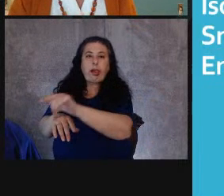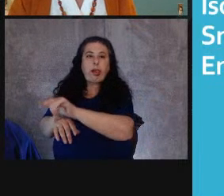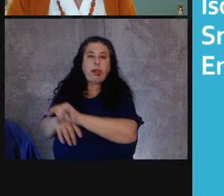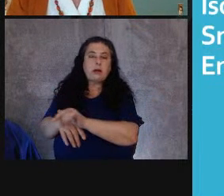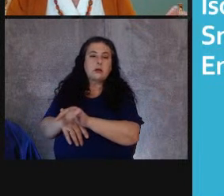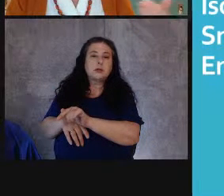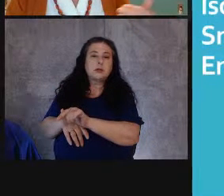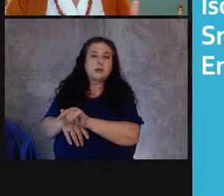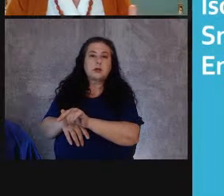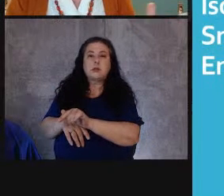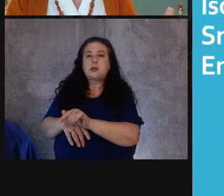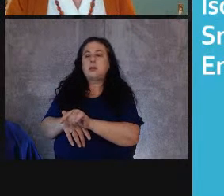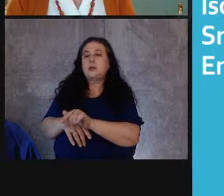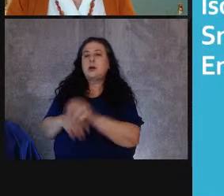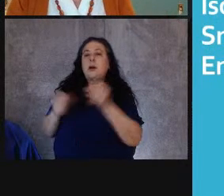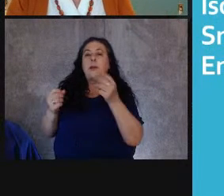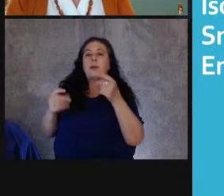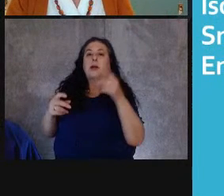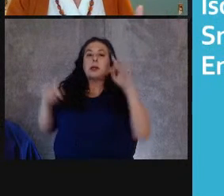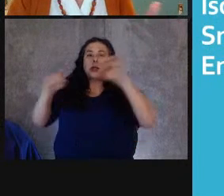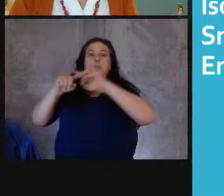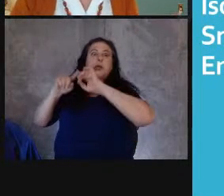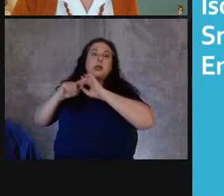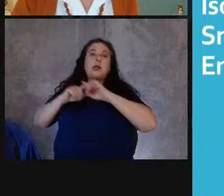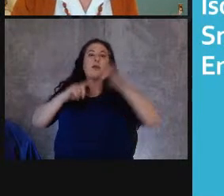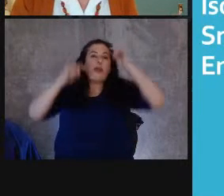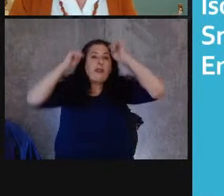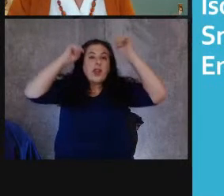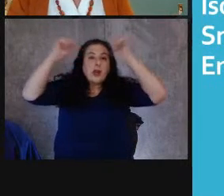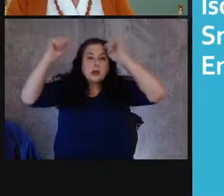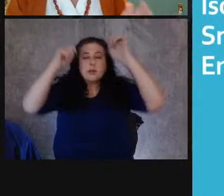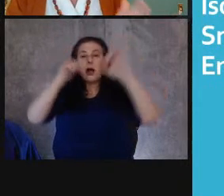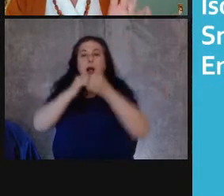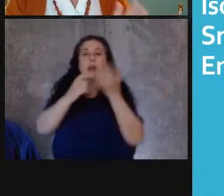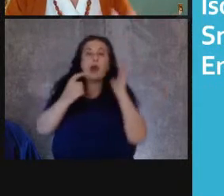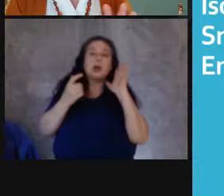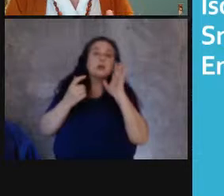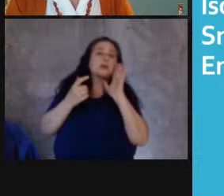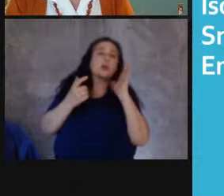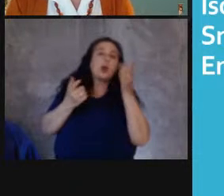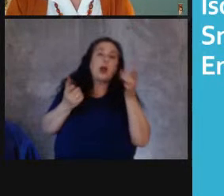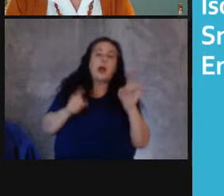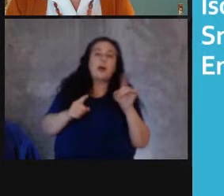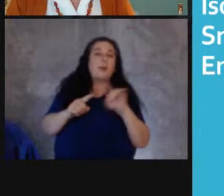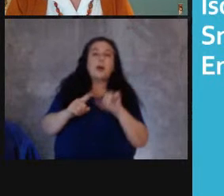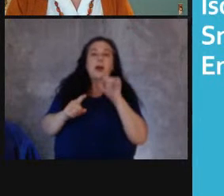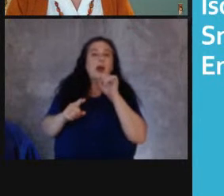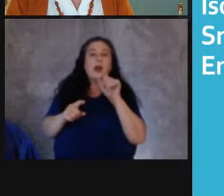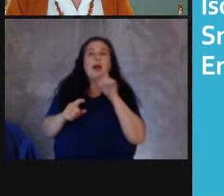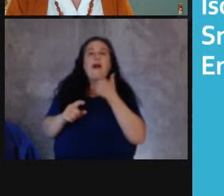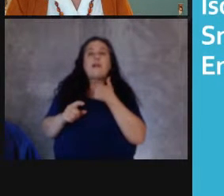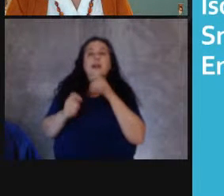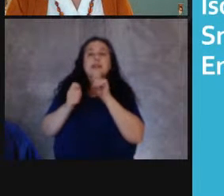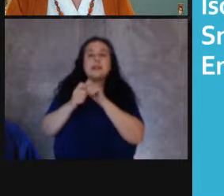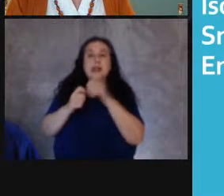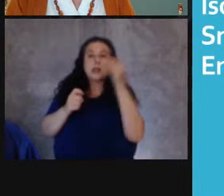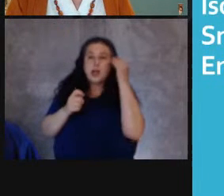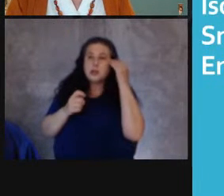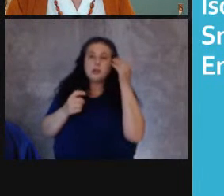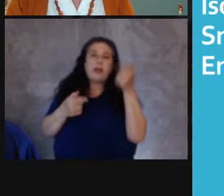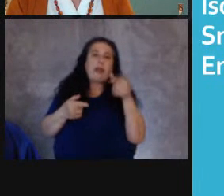were endless numbers of theories about how that might be occurring, but without having precise knowledge, it was hard to know what to